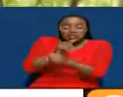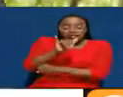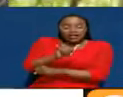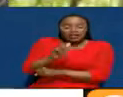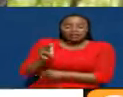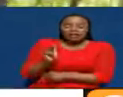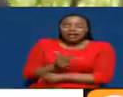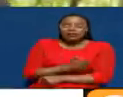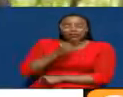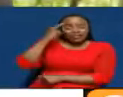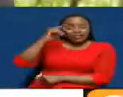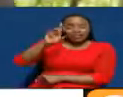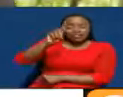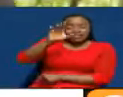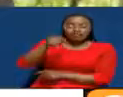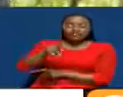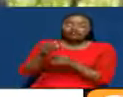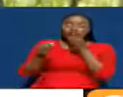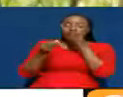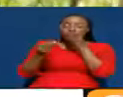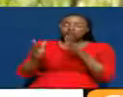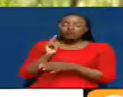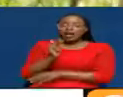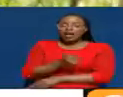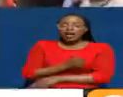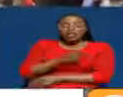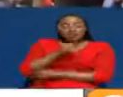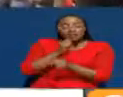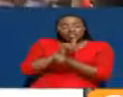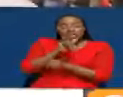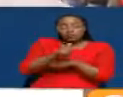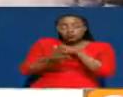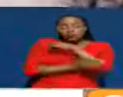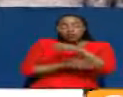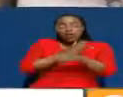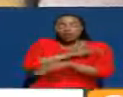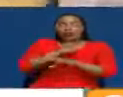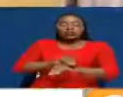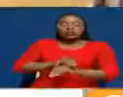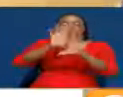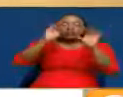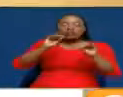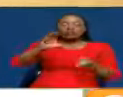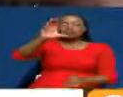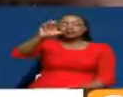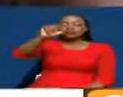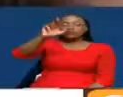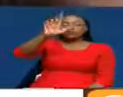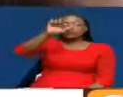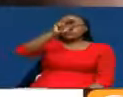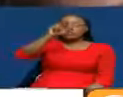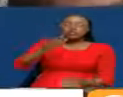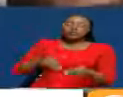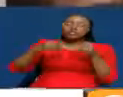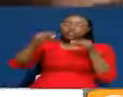Nafikiri watu walisi ya watatuambia, na kama alifanya, hiyo ilikuwa kibahati mbaya. It remains unclear why Caroline was not accorded the